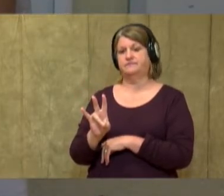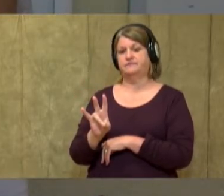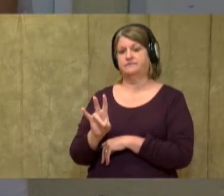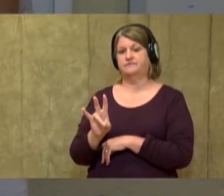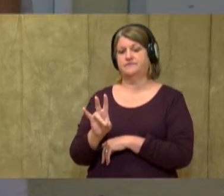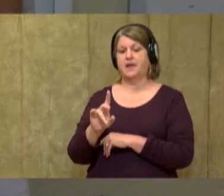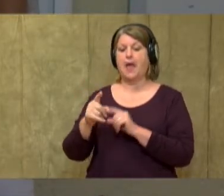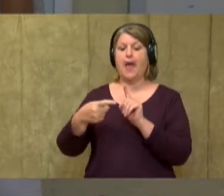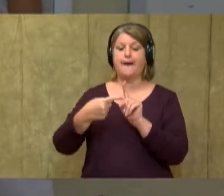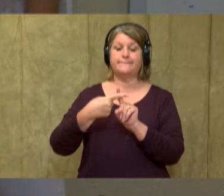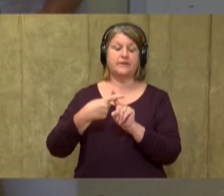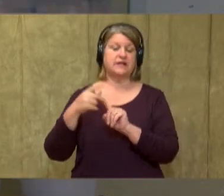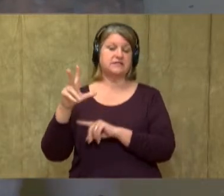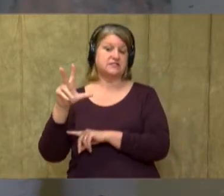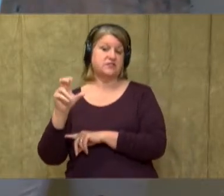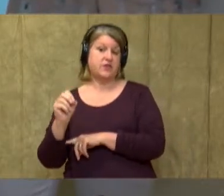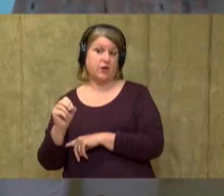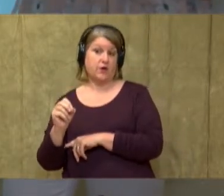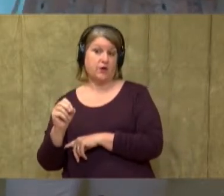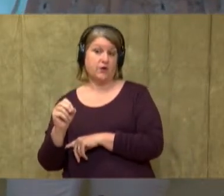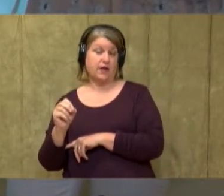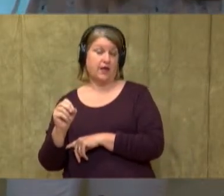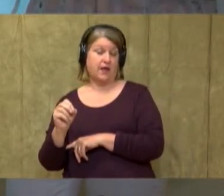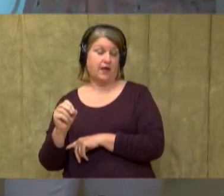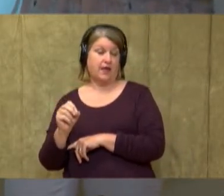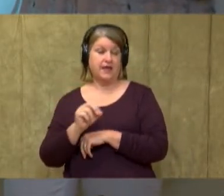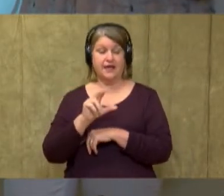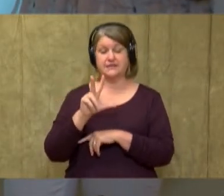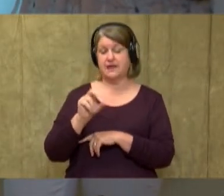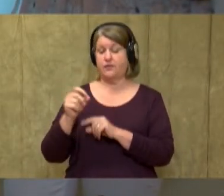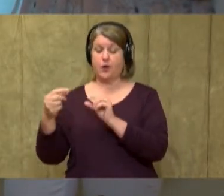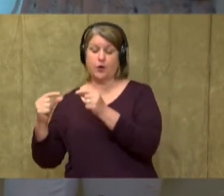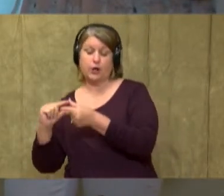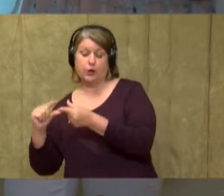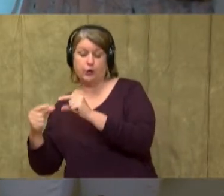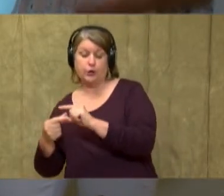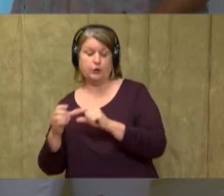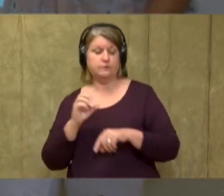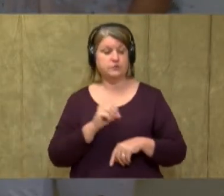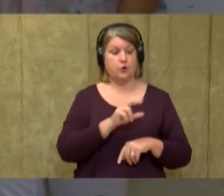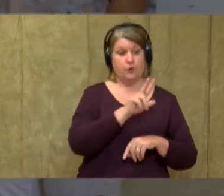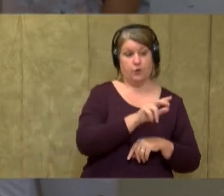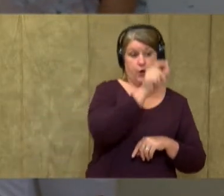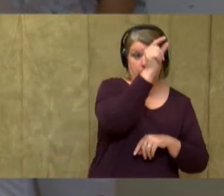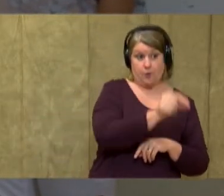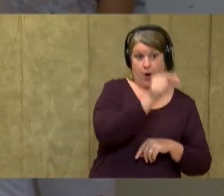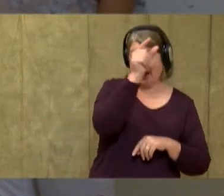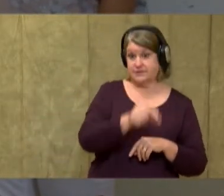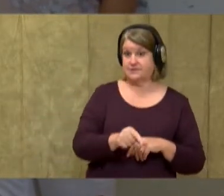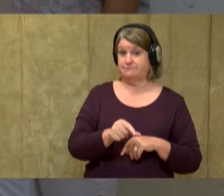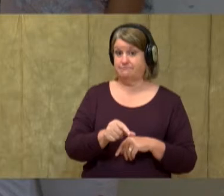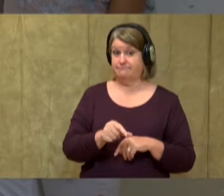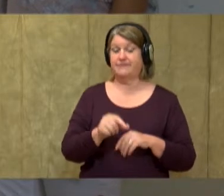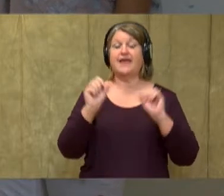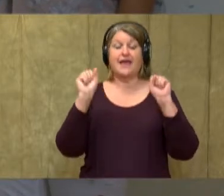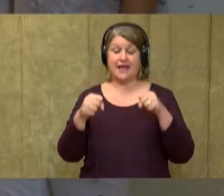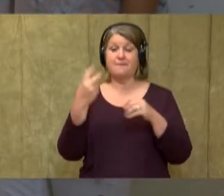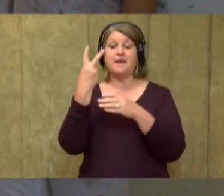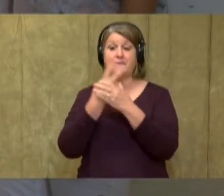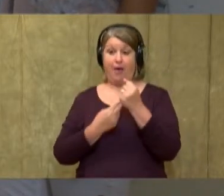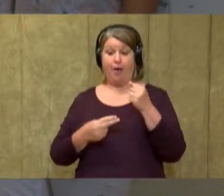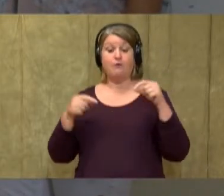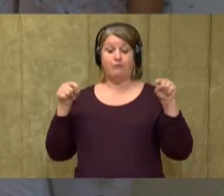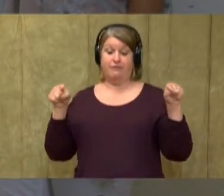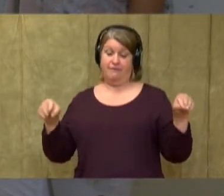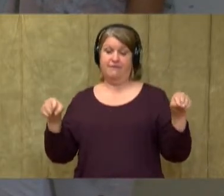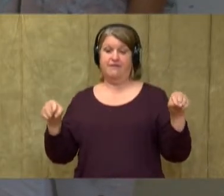the 30. Is that 30 cubes or 3 rods? It could be both. the 3